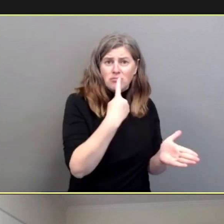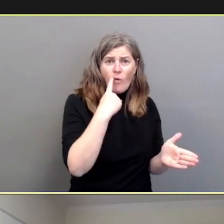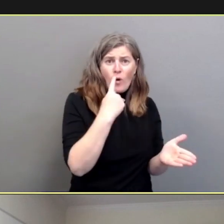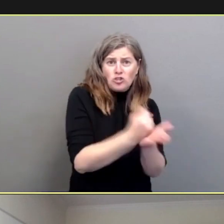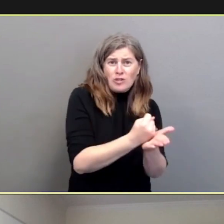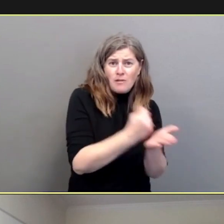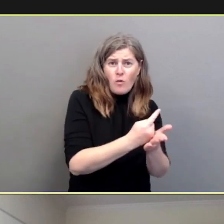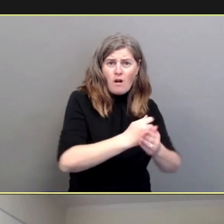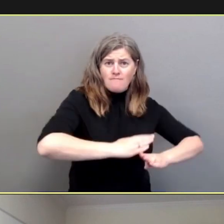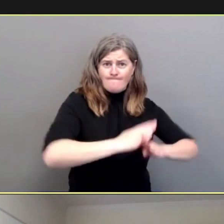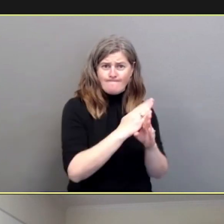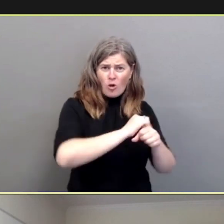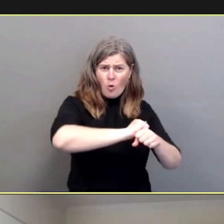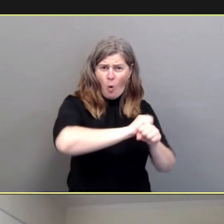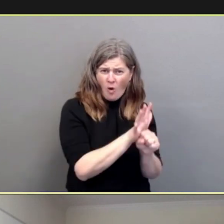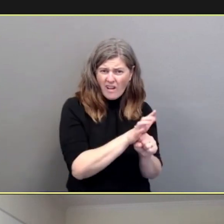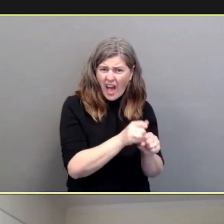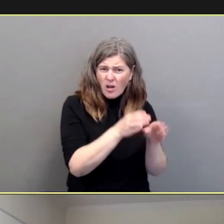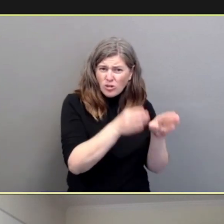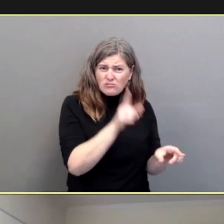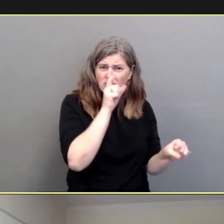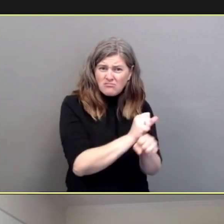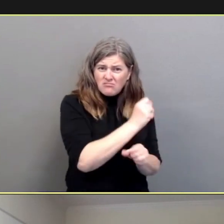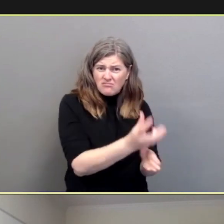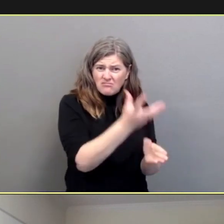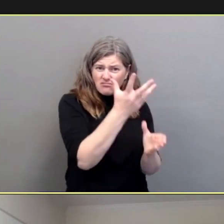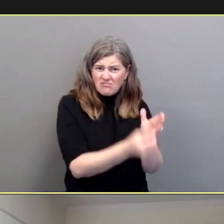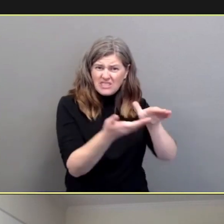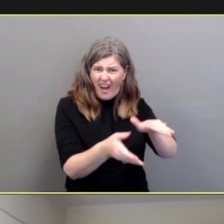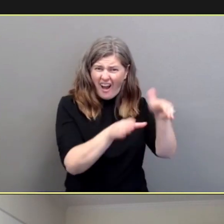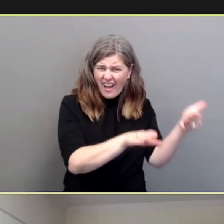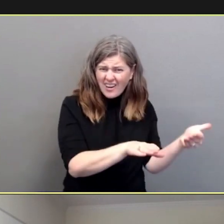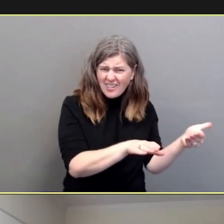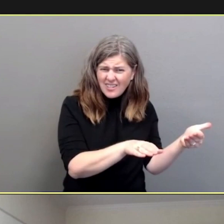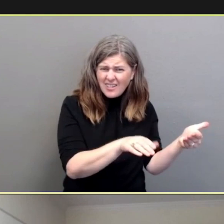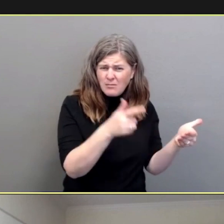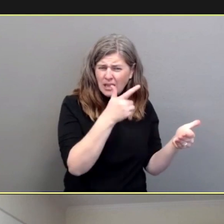and died because they took the ivermectin?